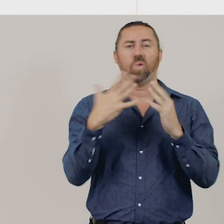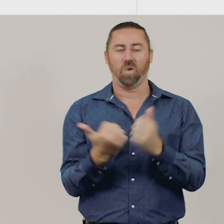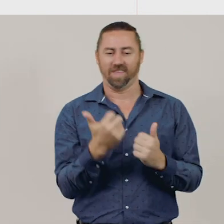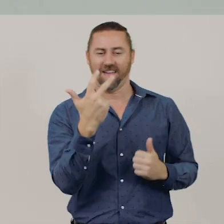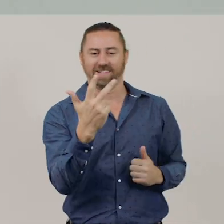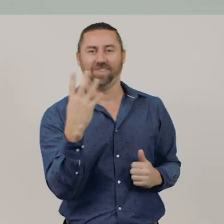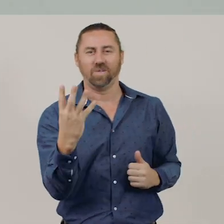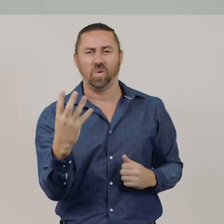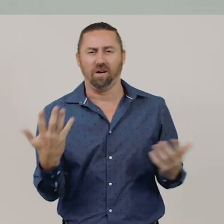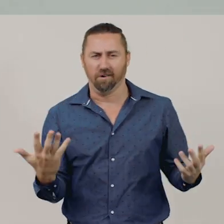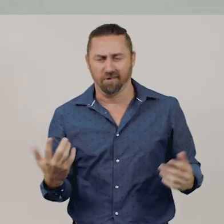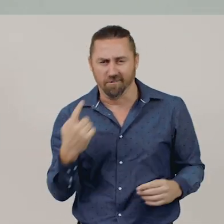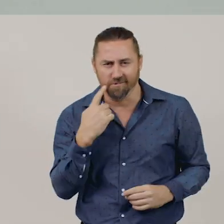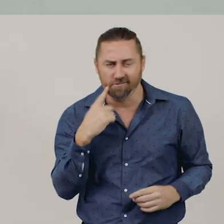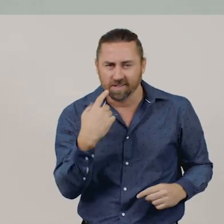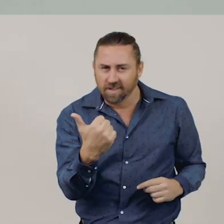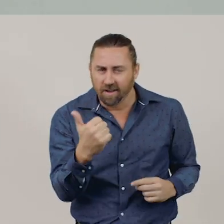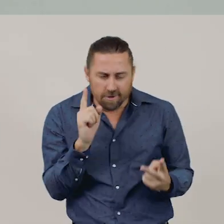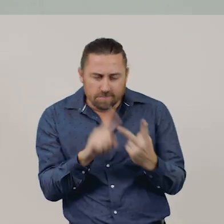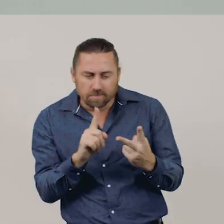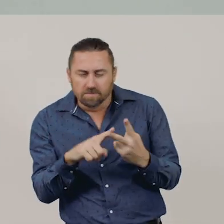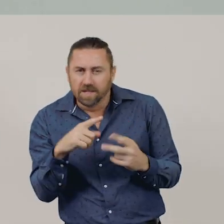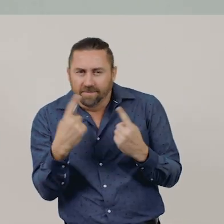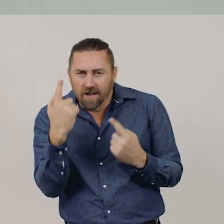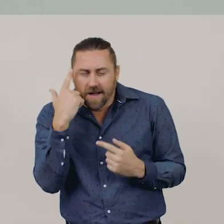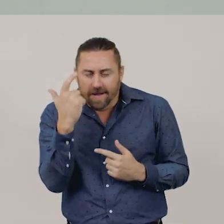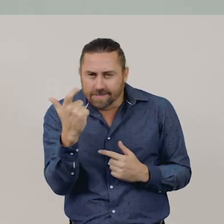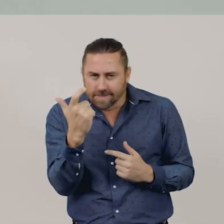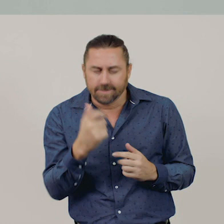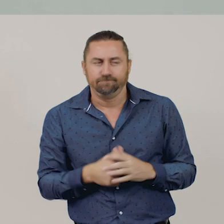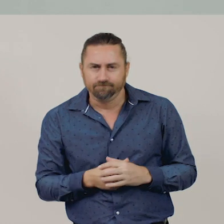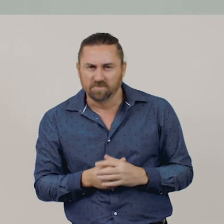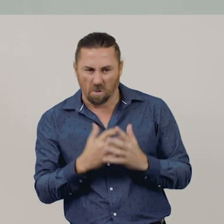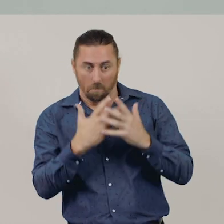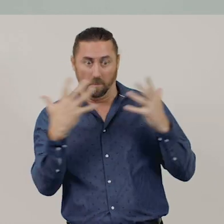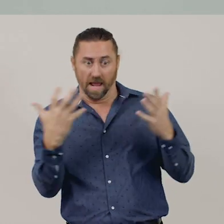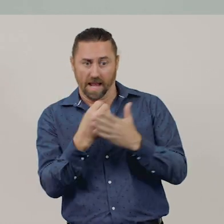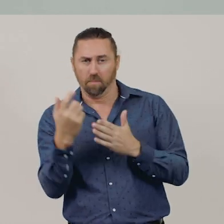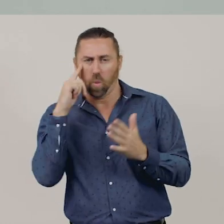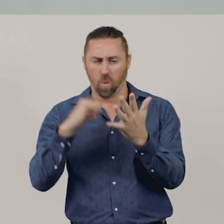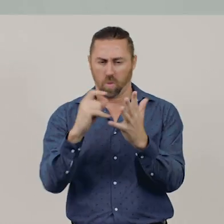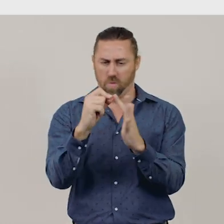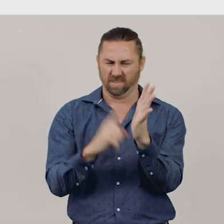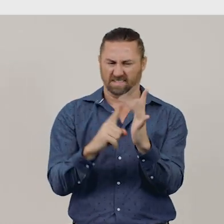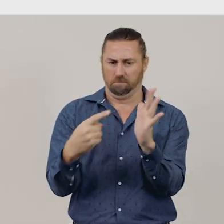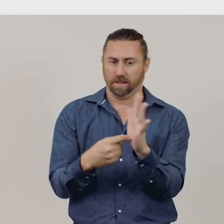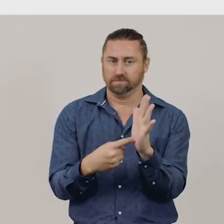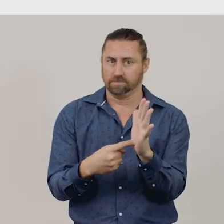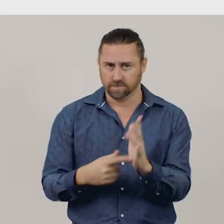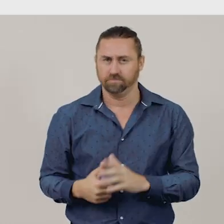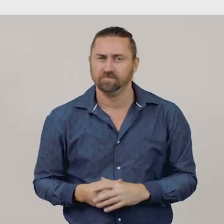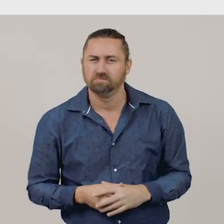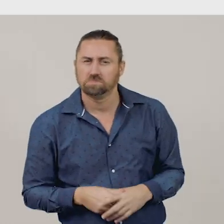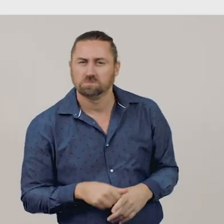84. Let's try another strategy to multiply larger numbers. Have you used the split strategy before? If we